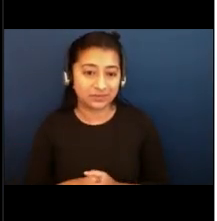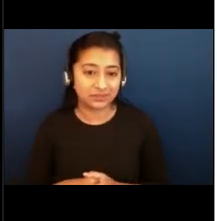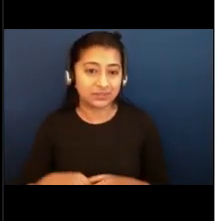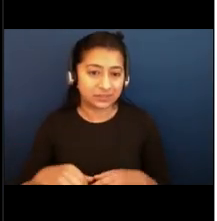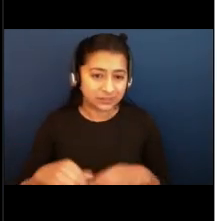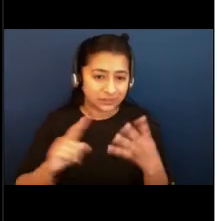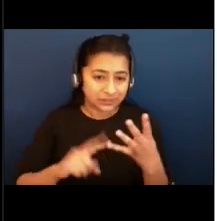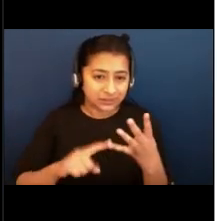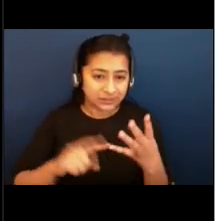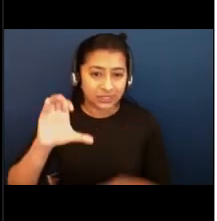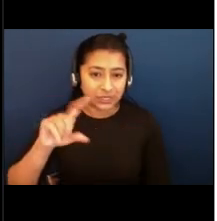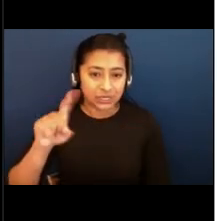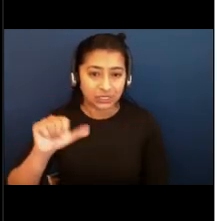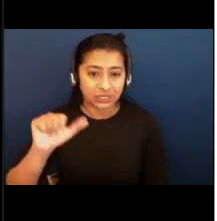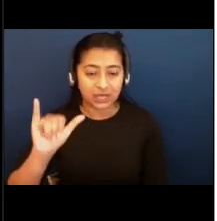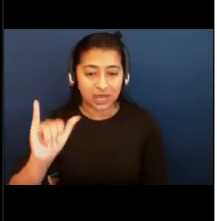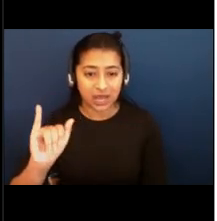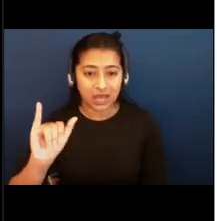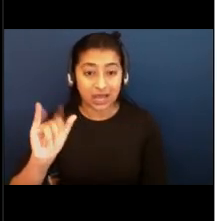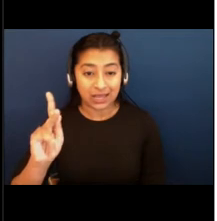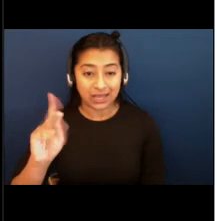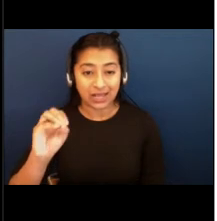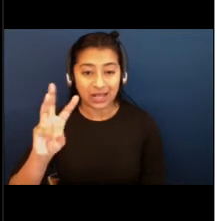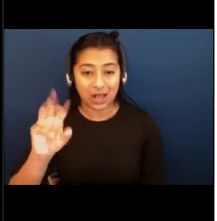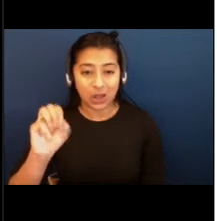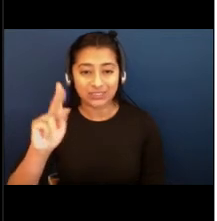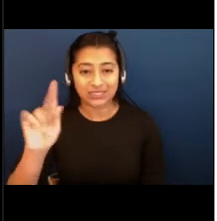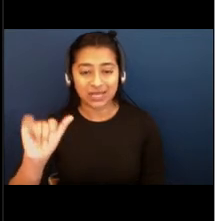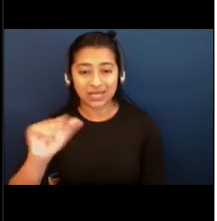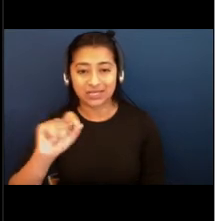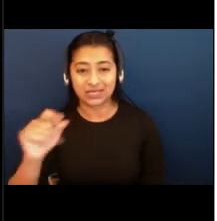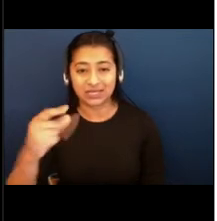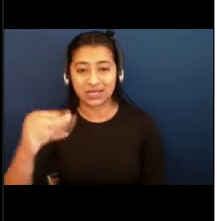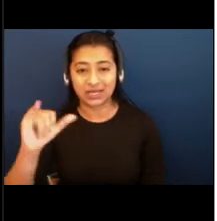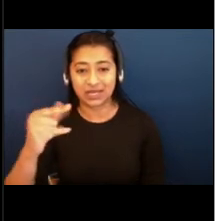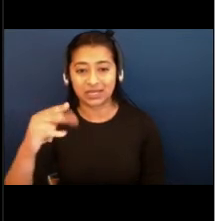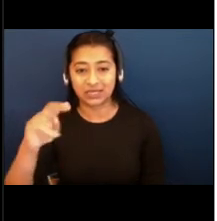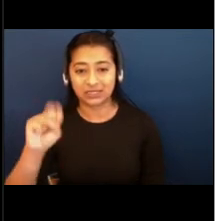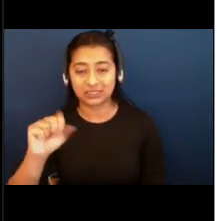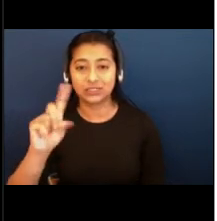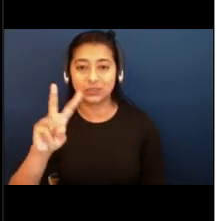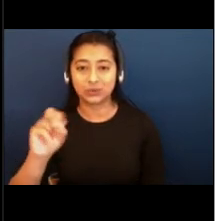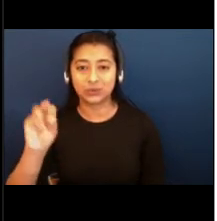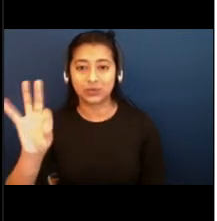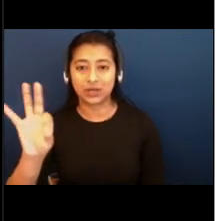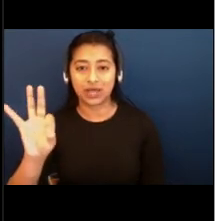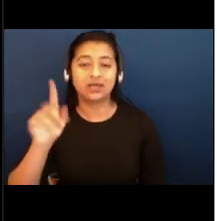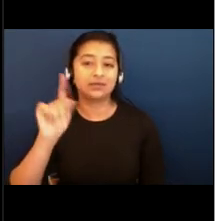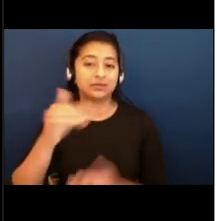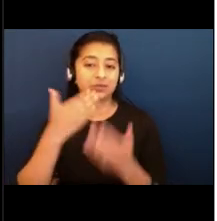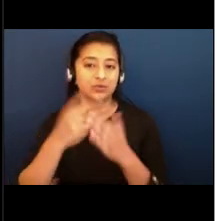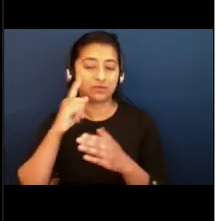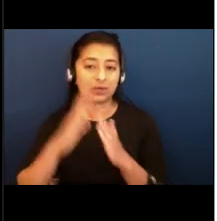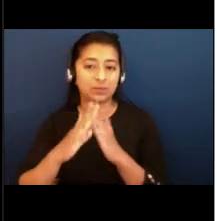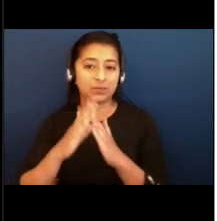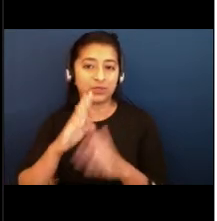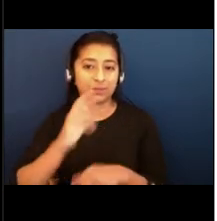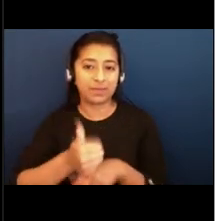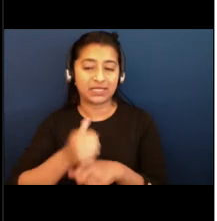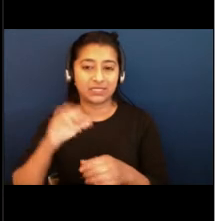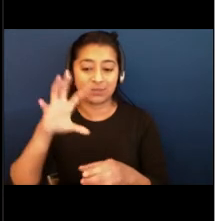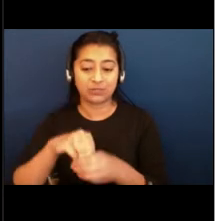2009, again, a really canonical paper for community-based participatory research, language research,